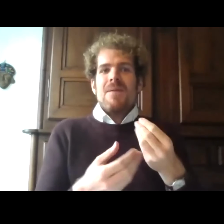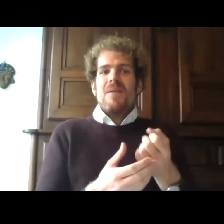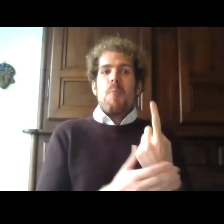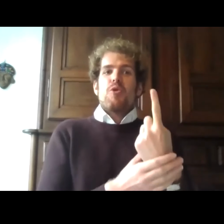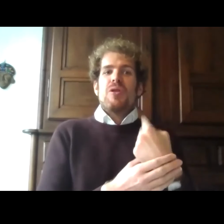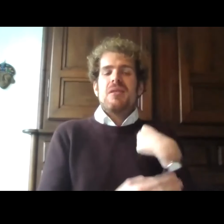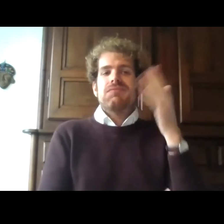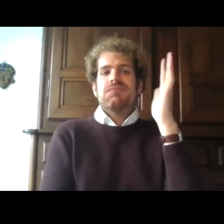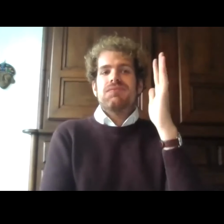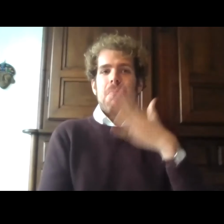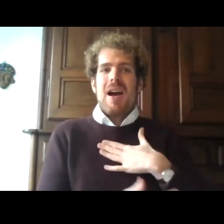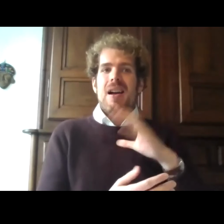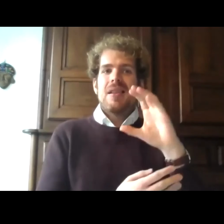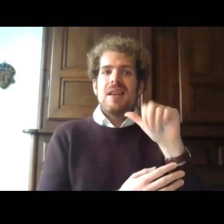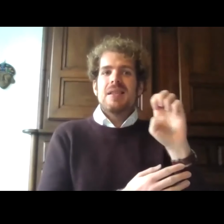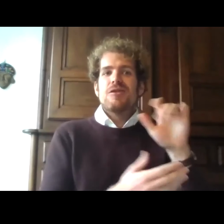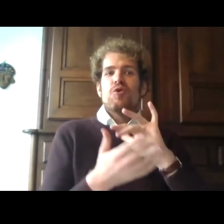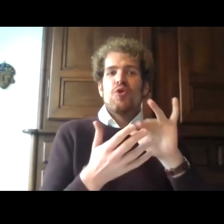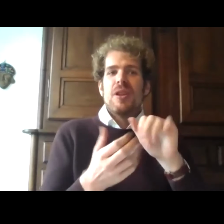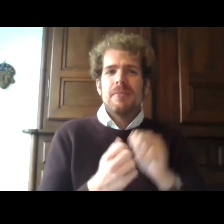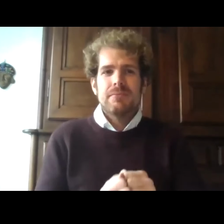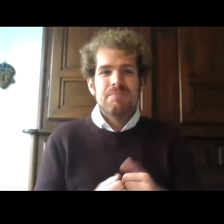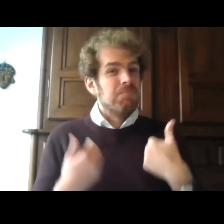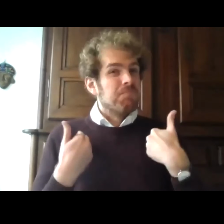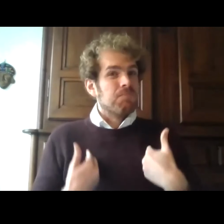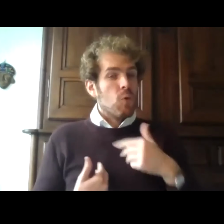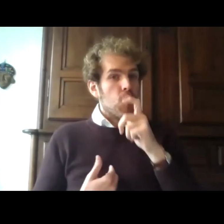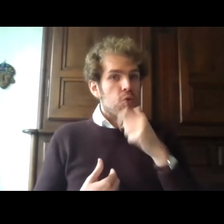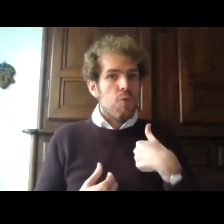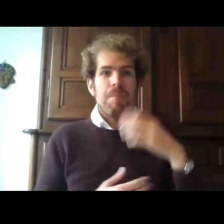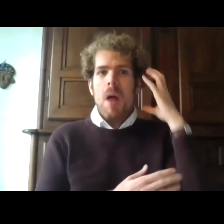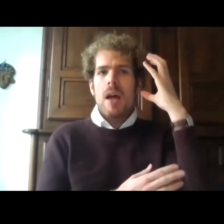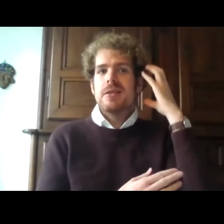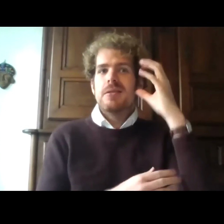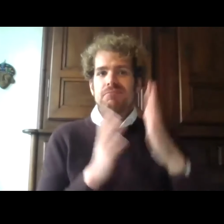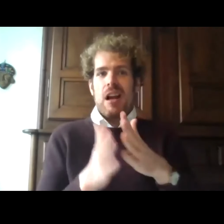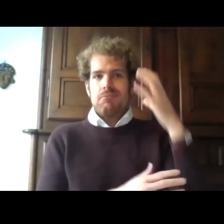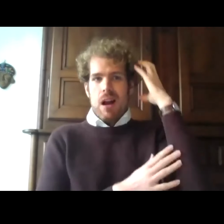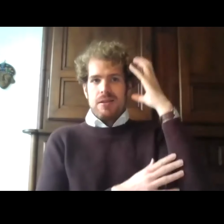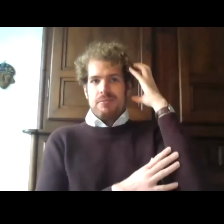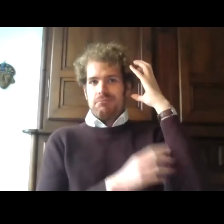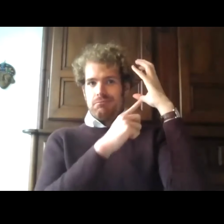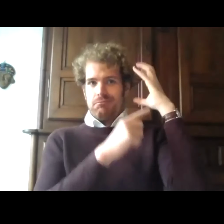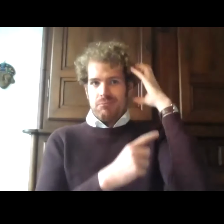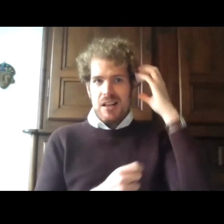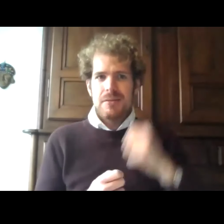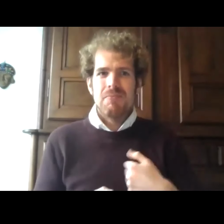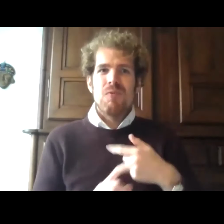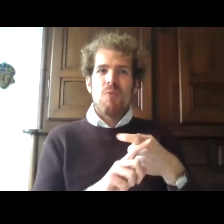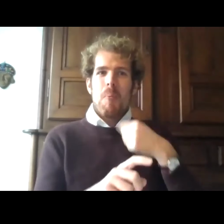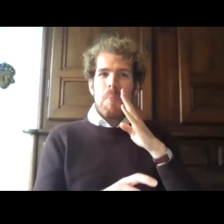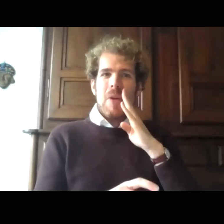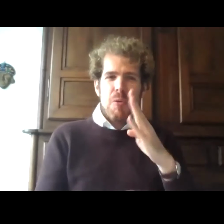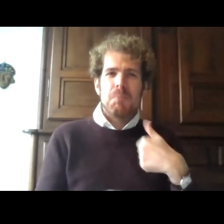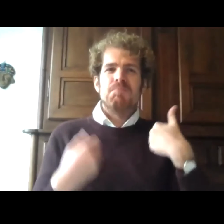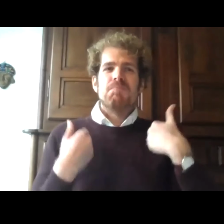for inviting me today to come and give a presentation about my story. So my name is Alex. This is how you